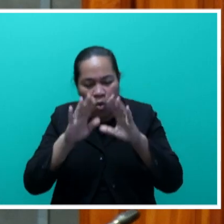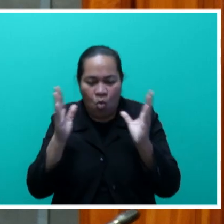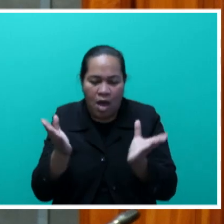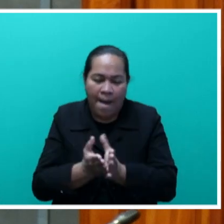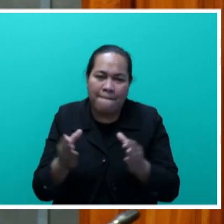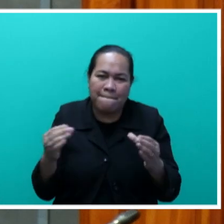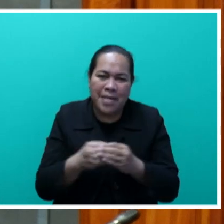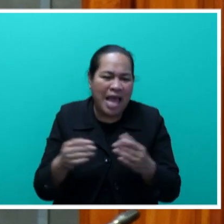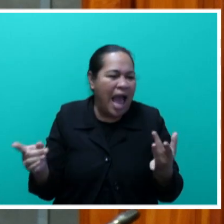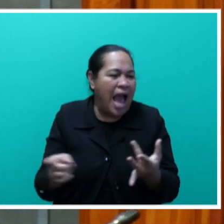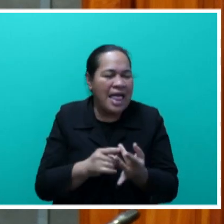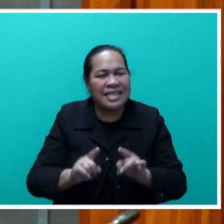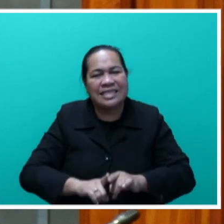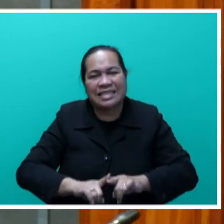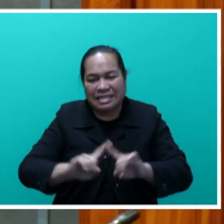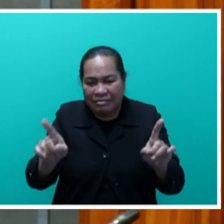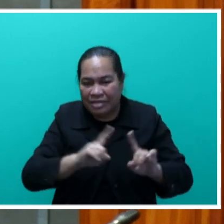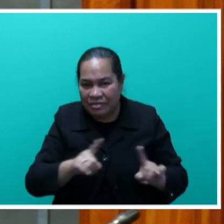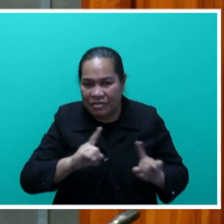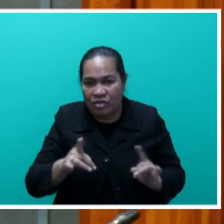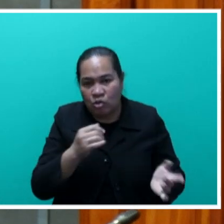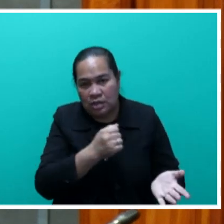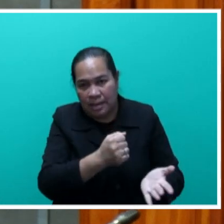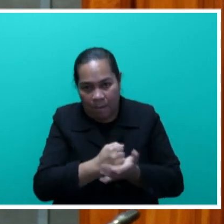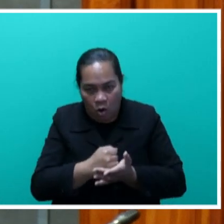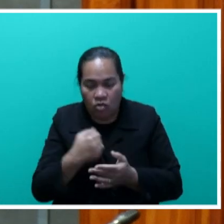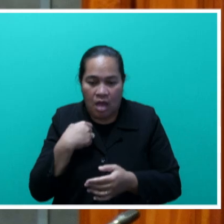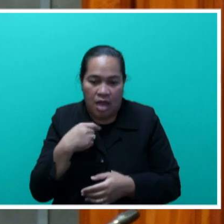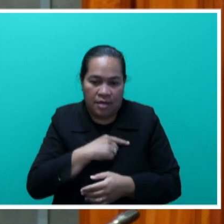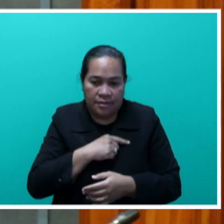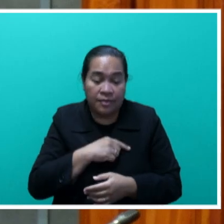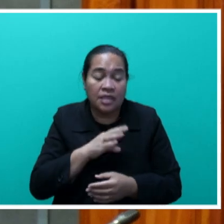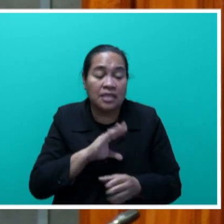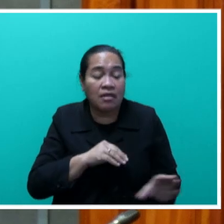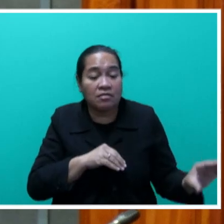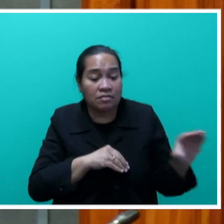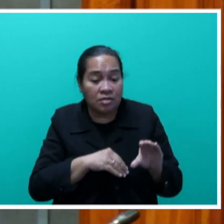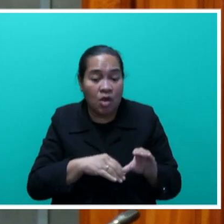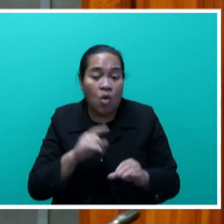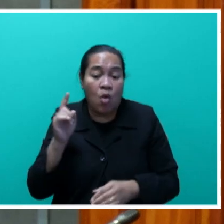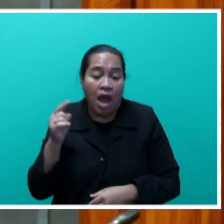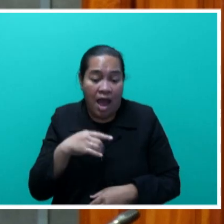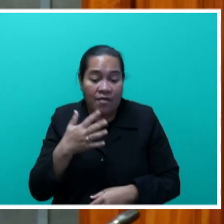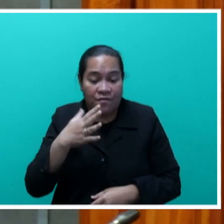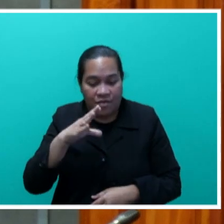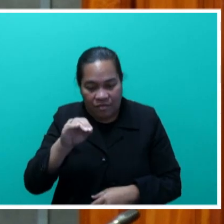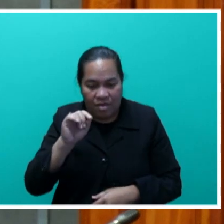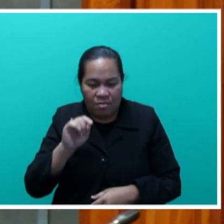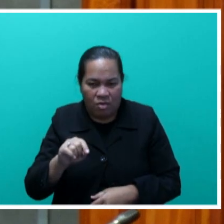partners in their unwavering support. There is an allocation of 150.5 million in TSLS to